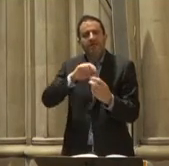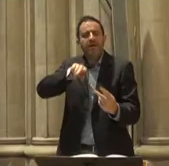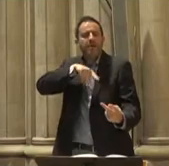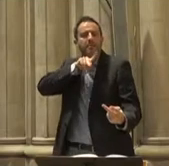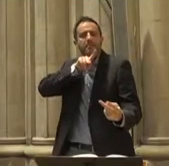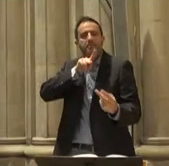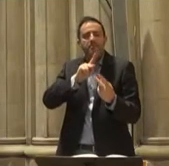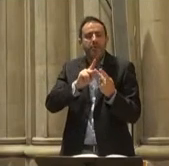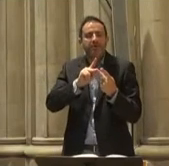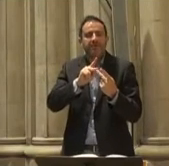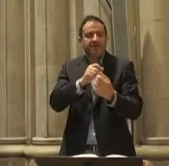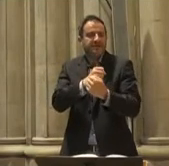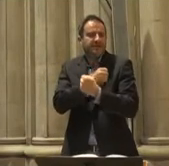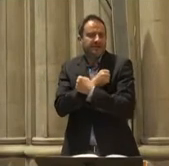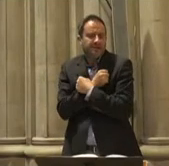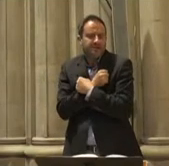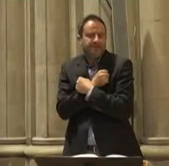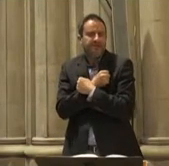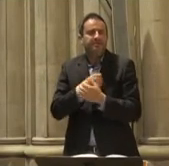love.